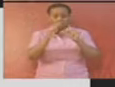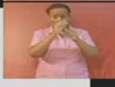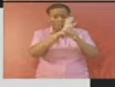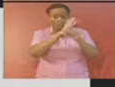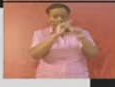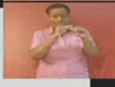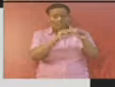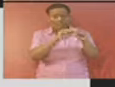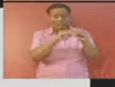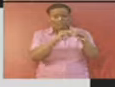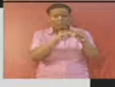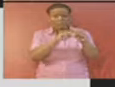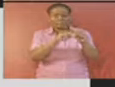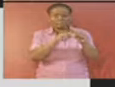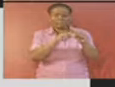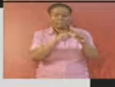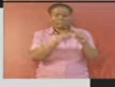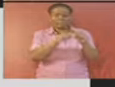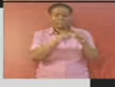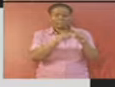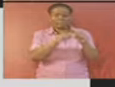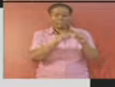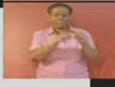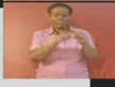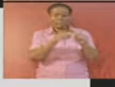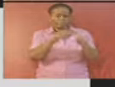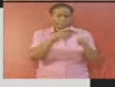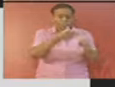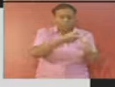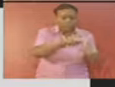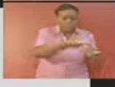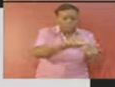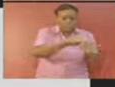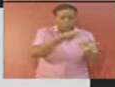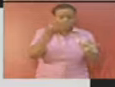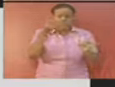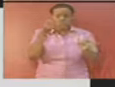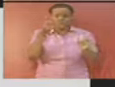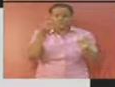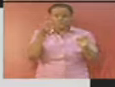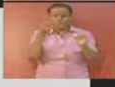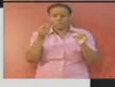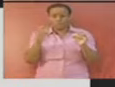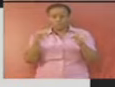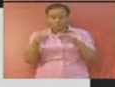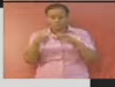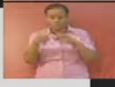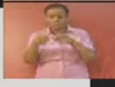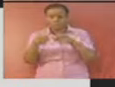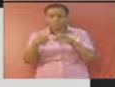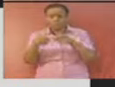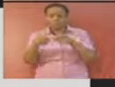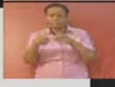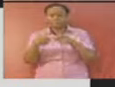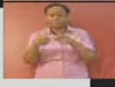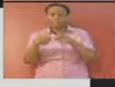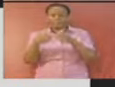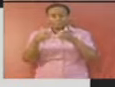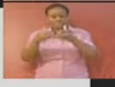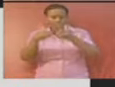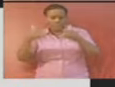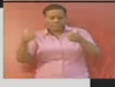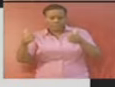out a portion of it through gene manipulation that inactivates that particular virus, and we use that virus basically to carry the